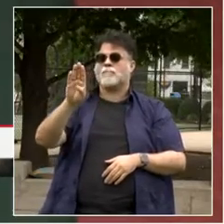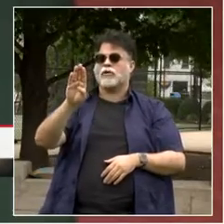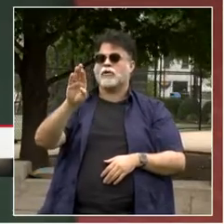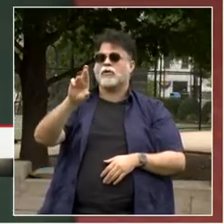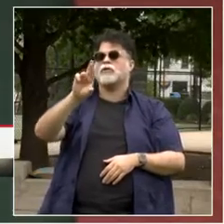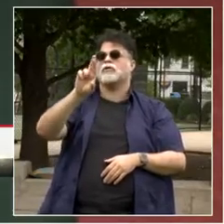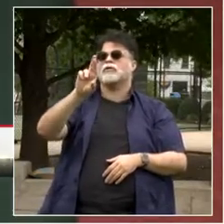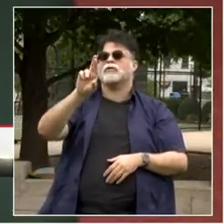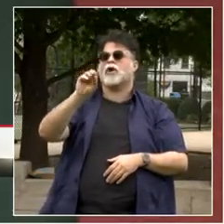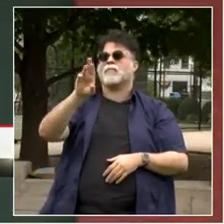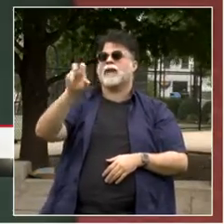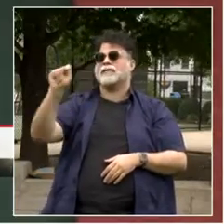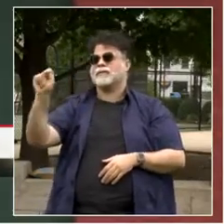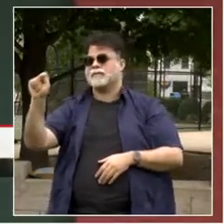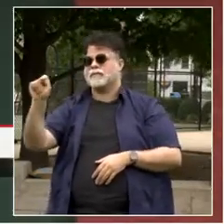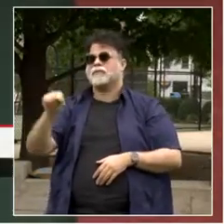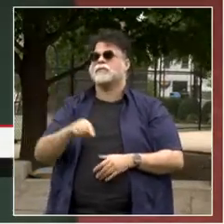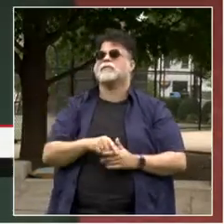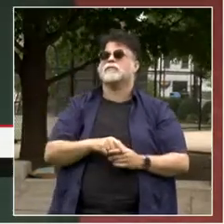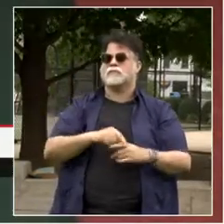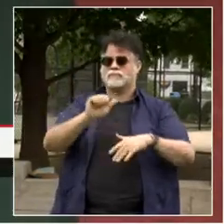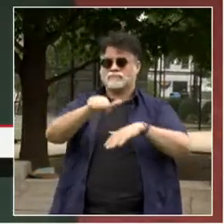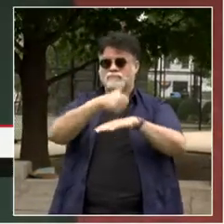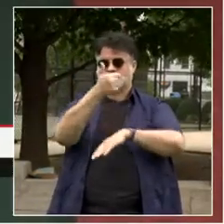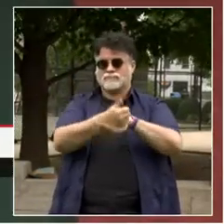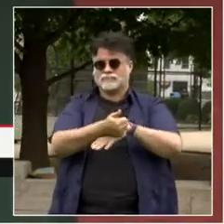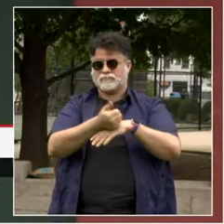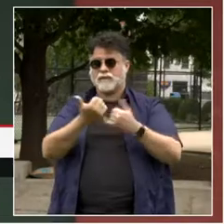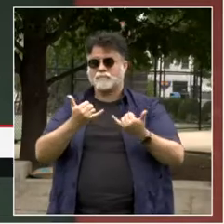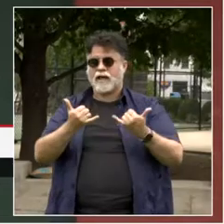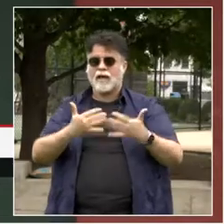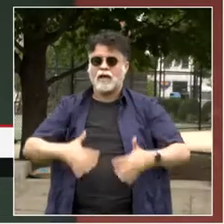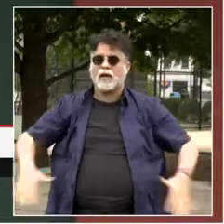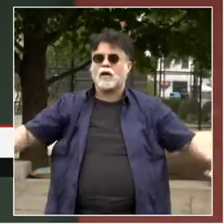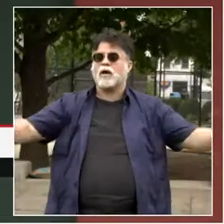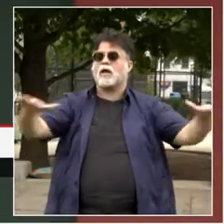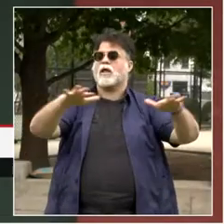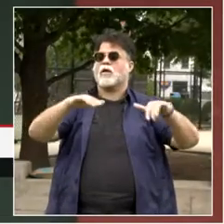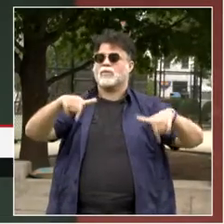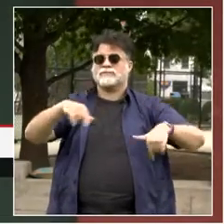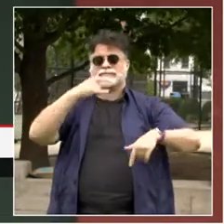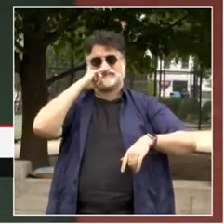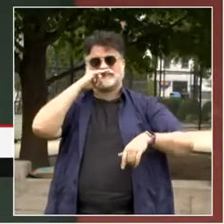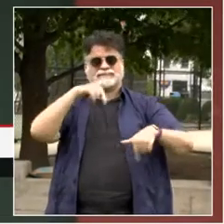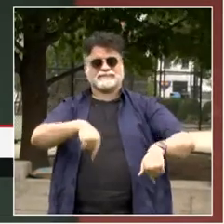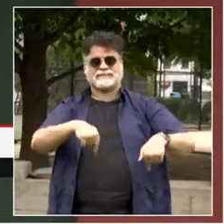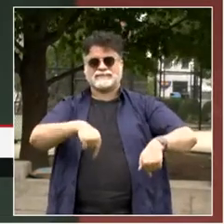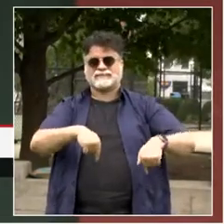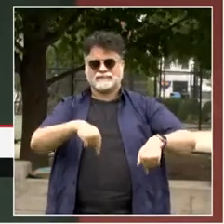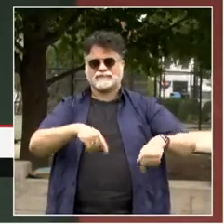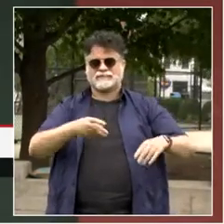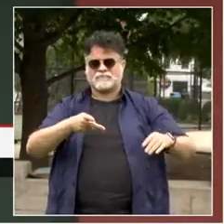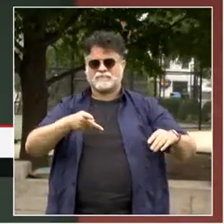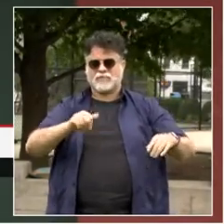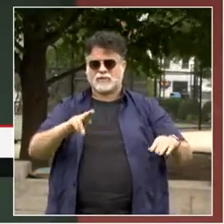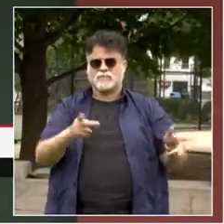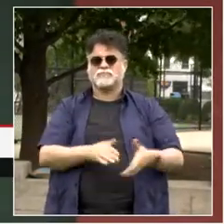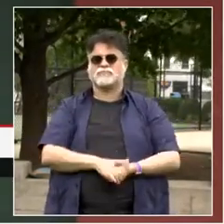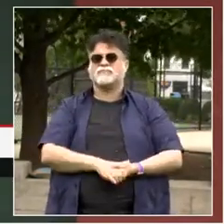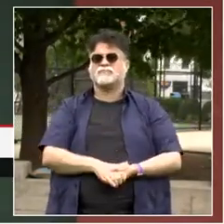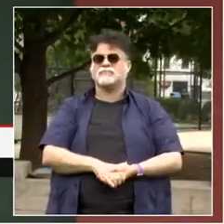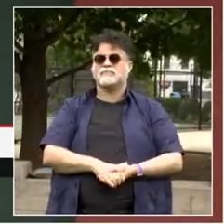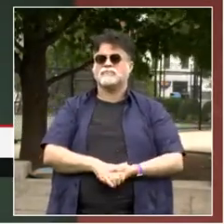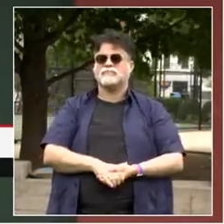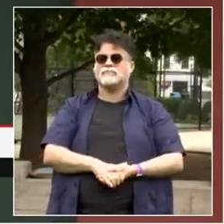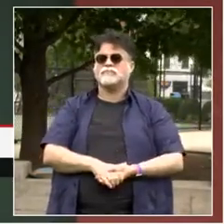children of Washington, D.C., in memory of his late wife, Mary Forrest Stead. The Friends of Stead